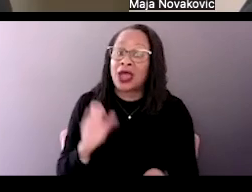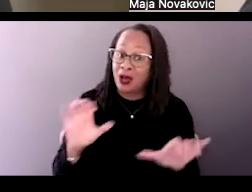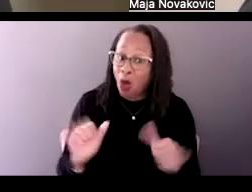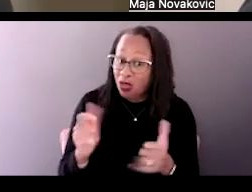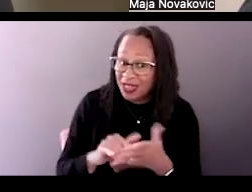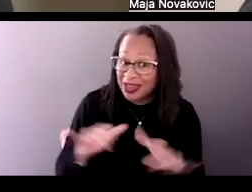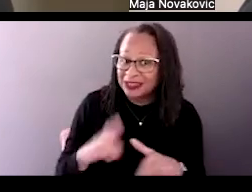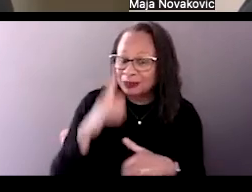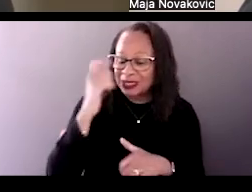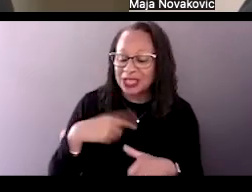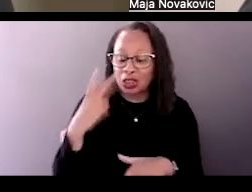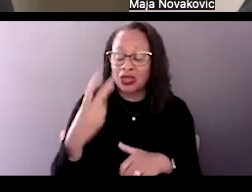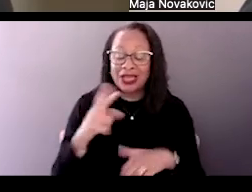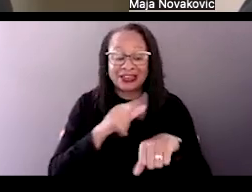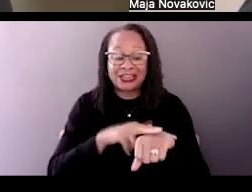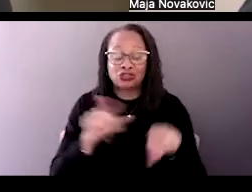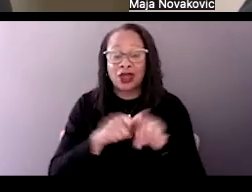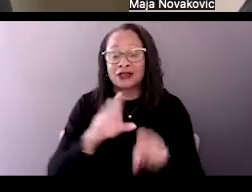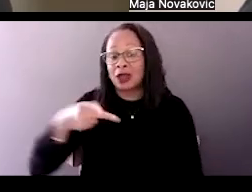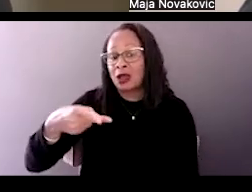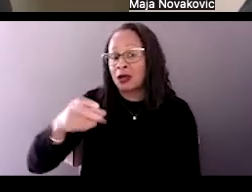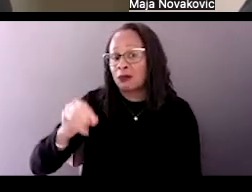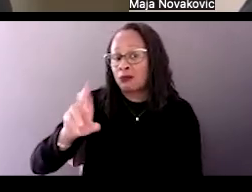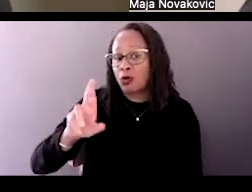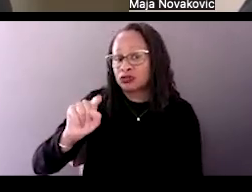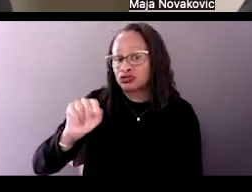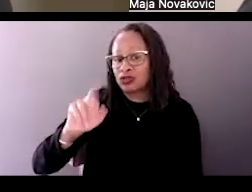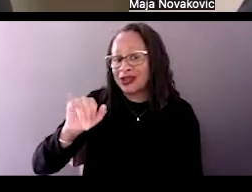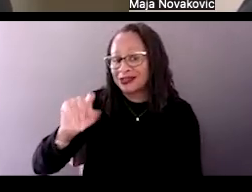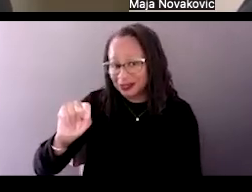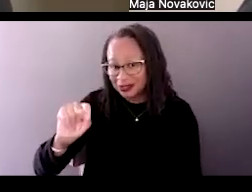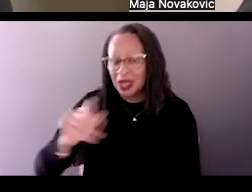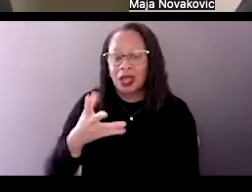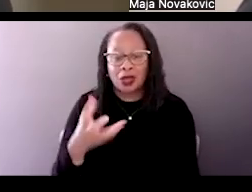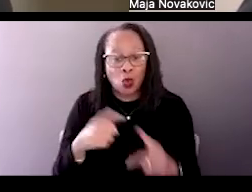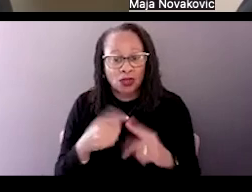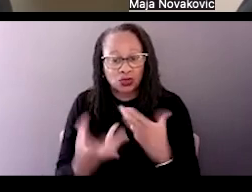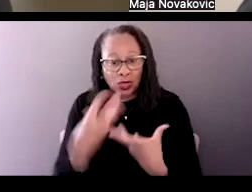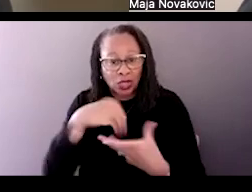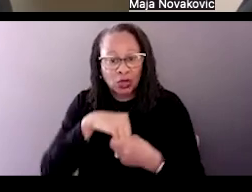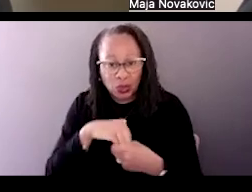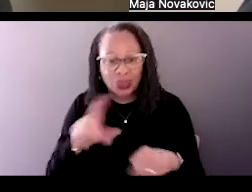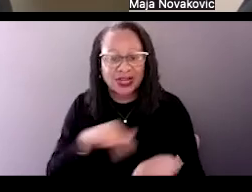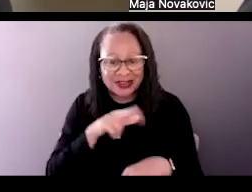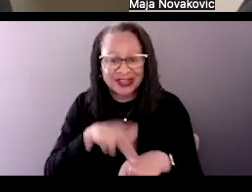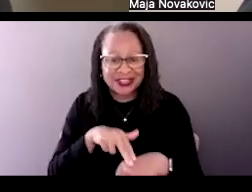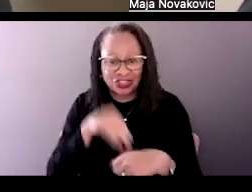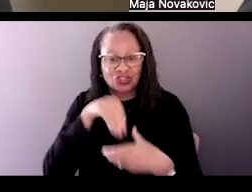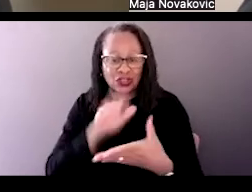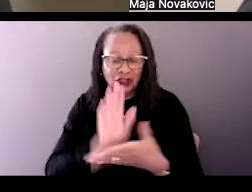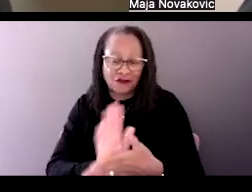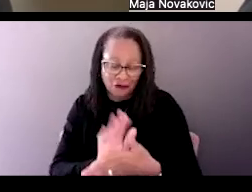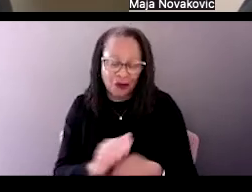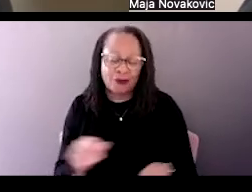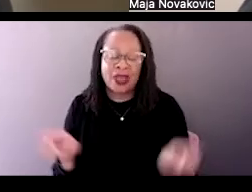portrait, and I wanted to include it in the film as